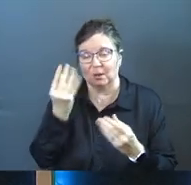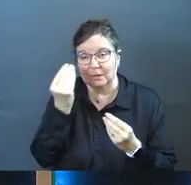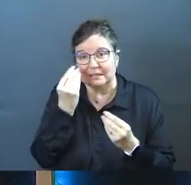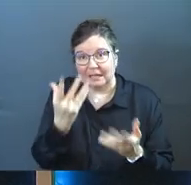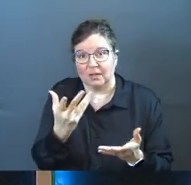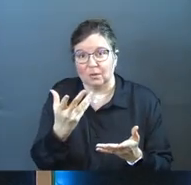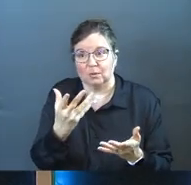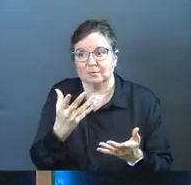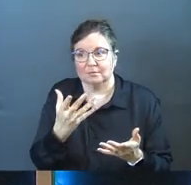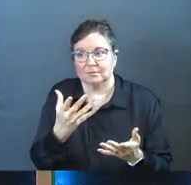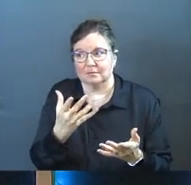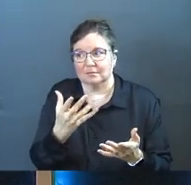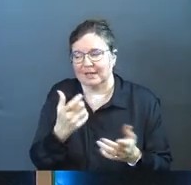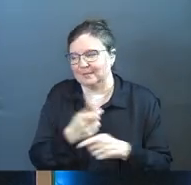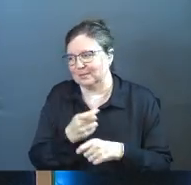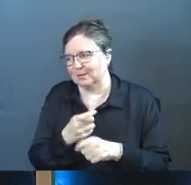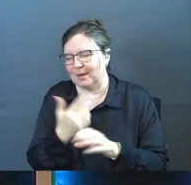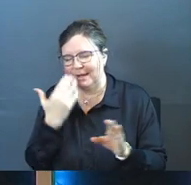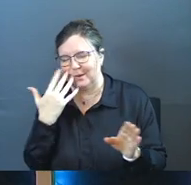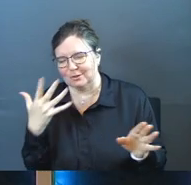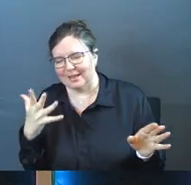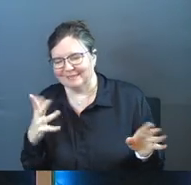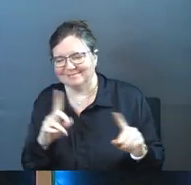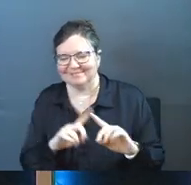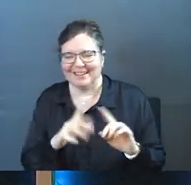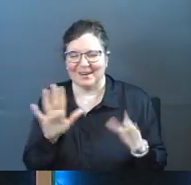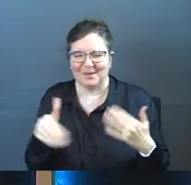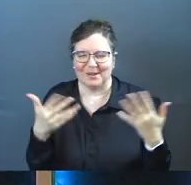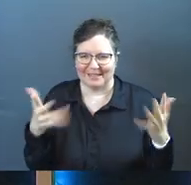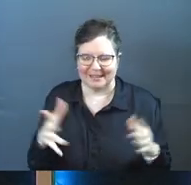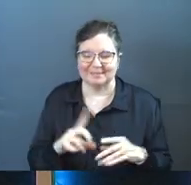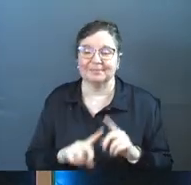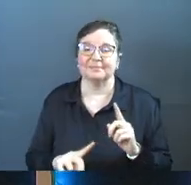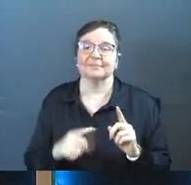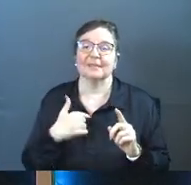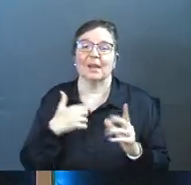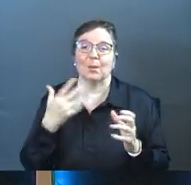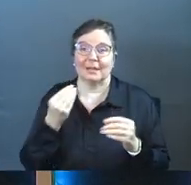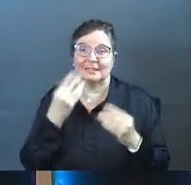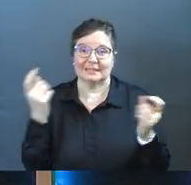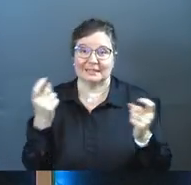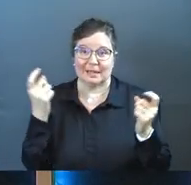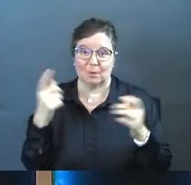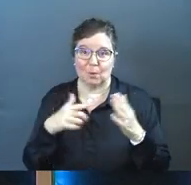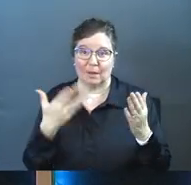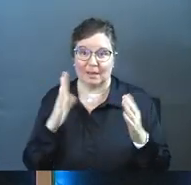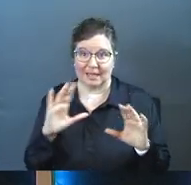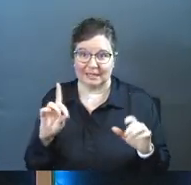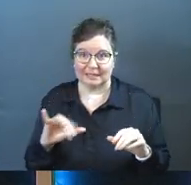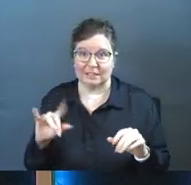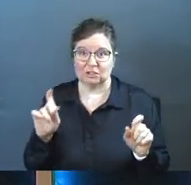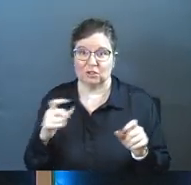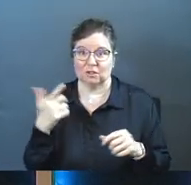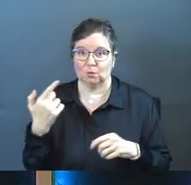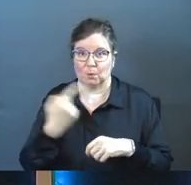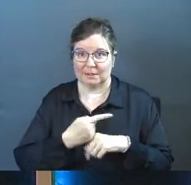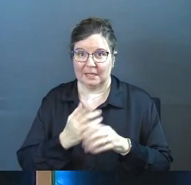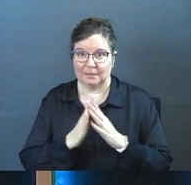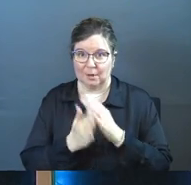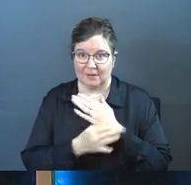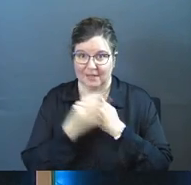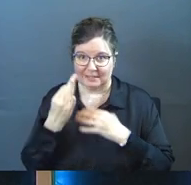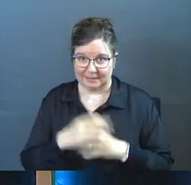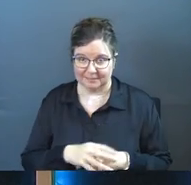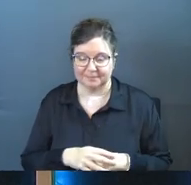just want to tell you that, yeah, I'm just joking. I know you're done. I know that we're all done. But I do want to celebrate what God did during 21 days of prayer